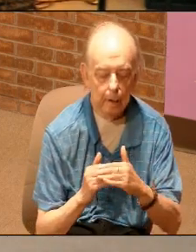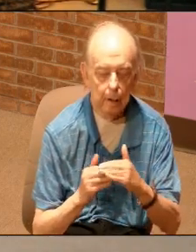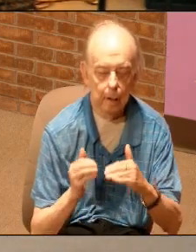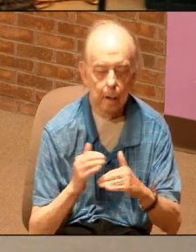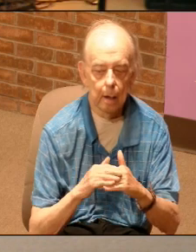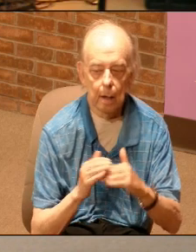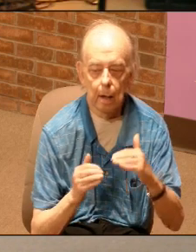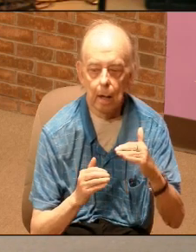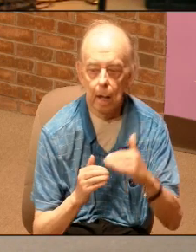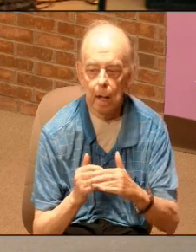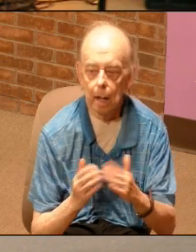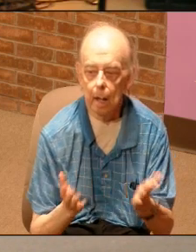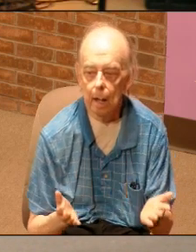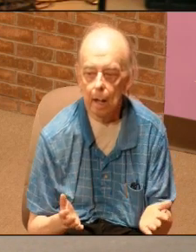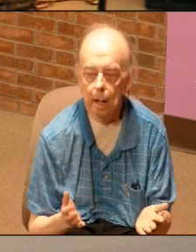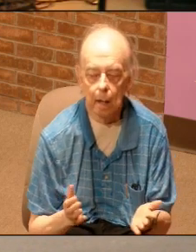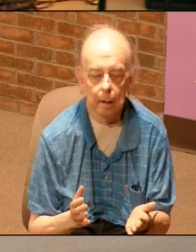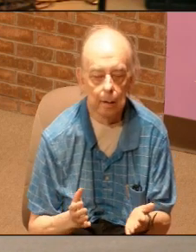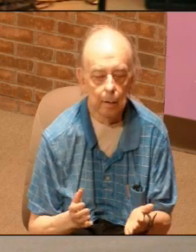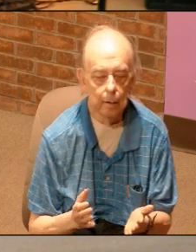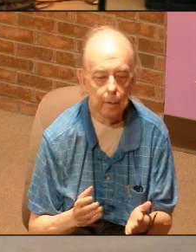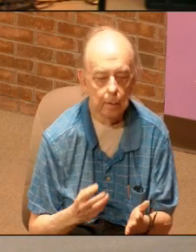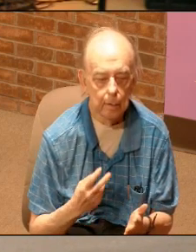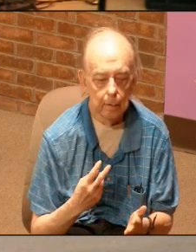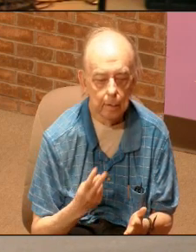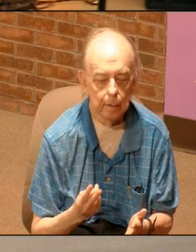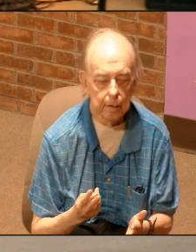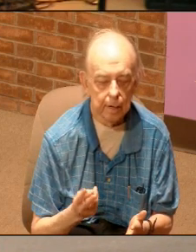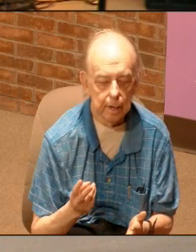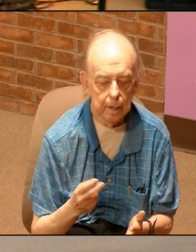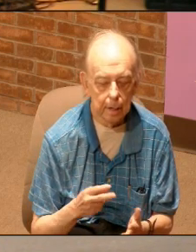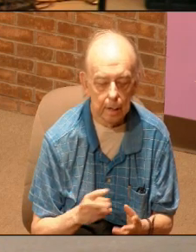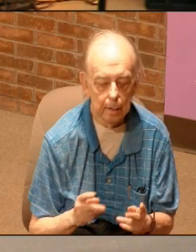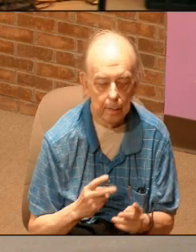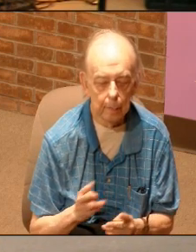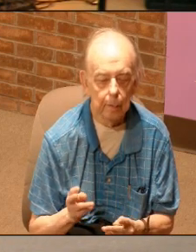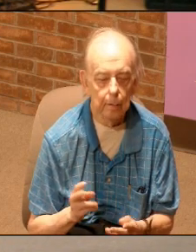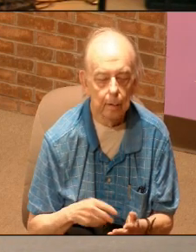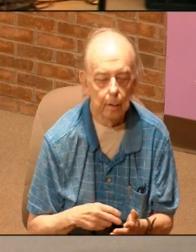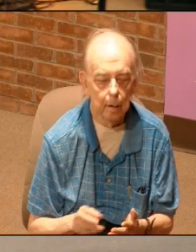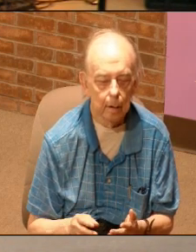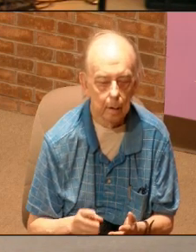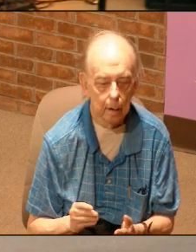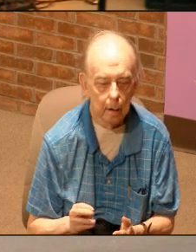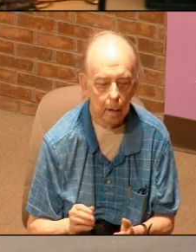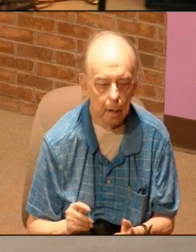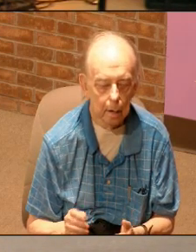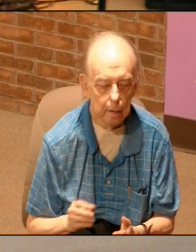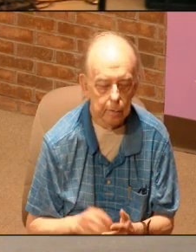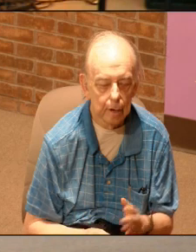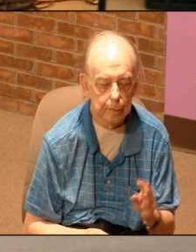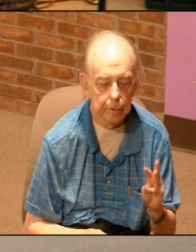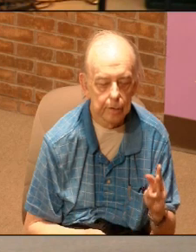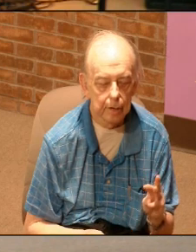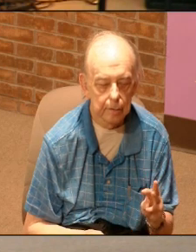And let me give you a place to read, okay? And just write it down. It's in Deuteronomy chapter